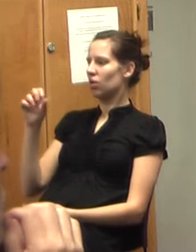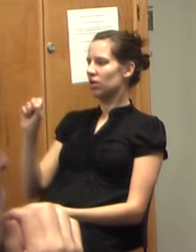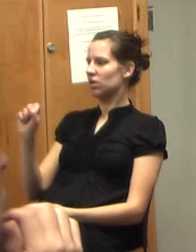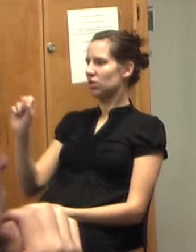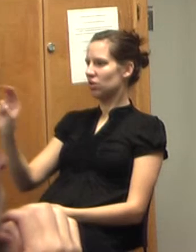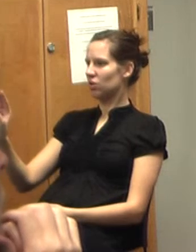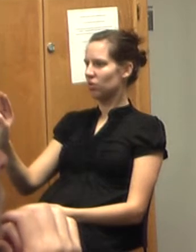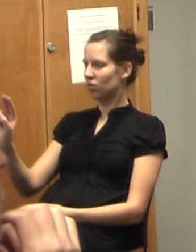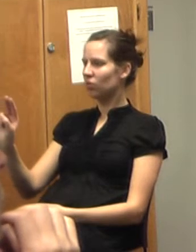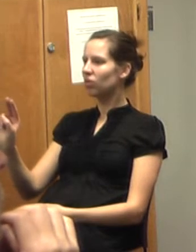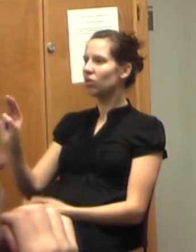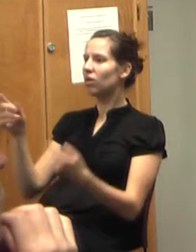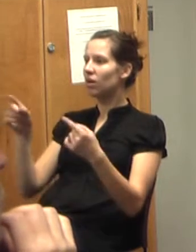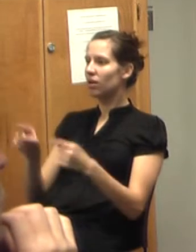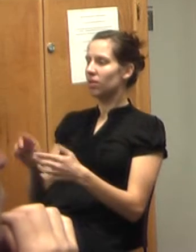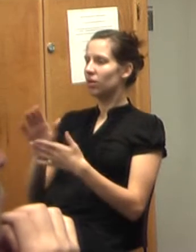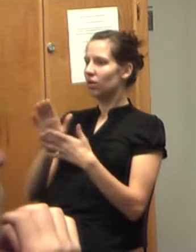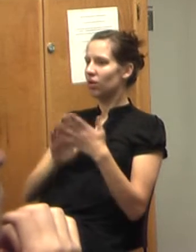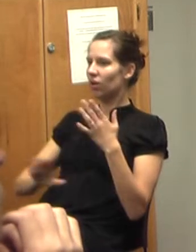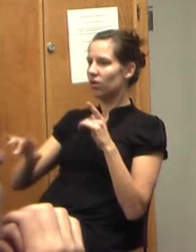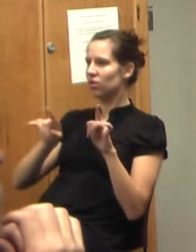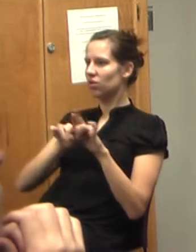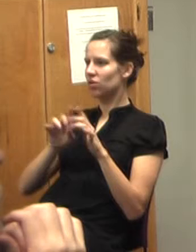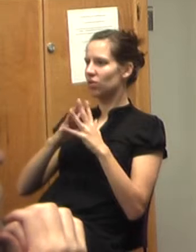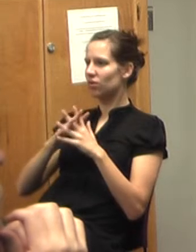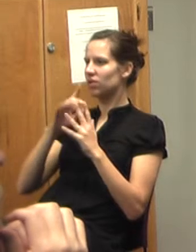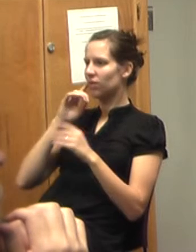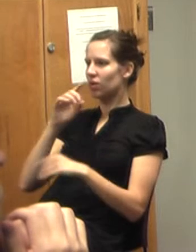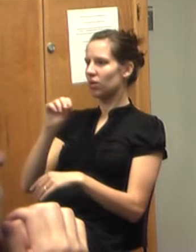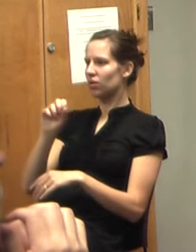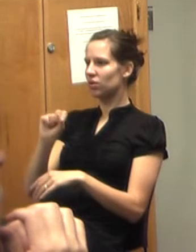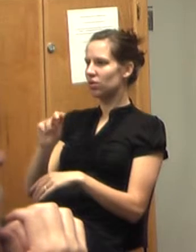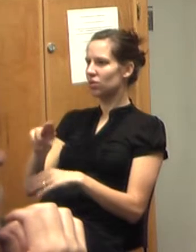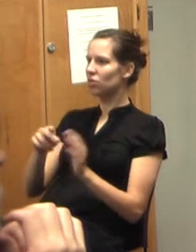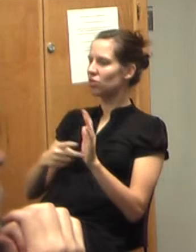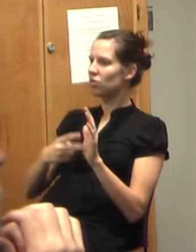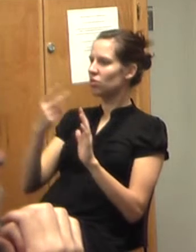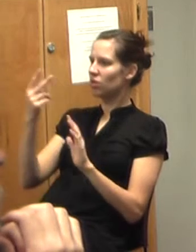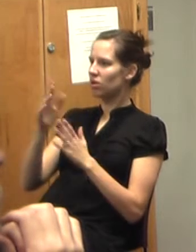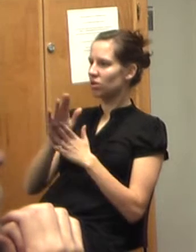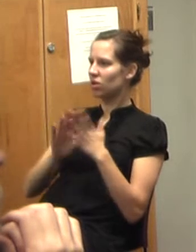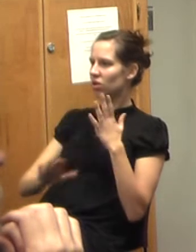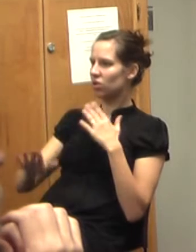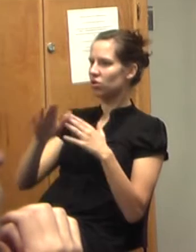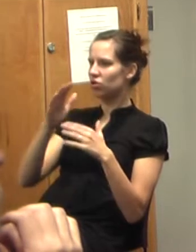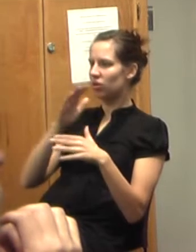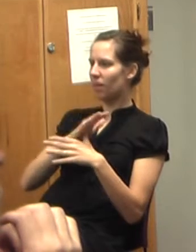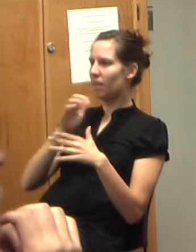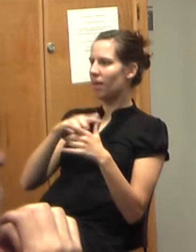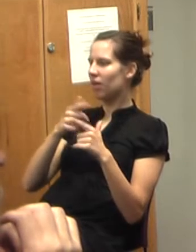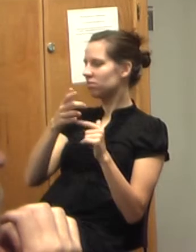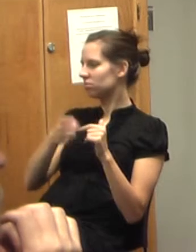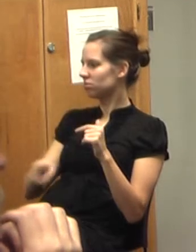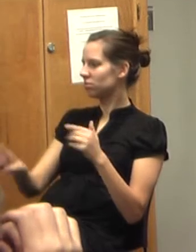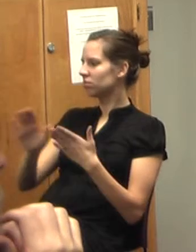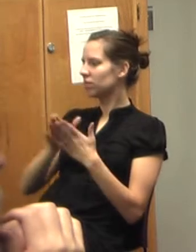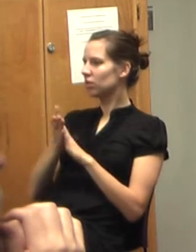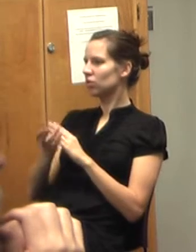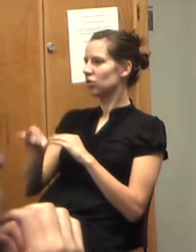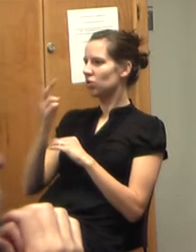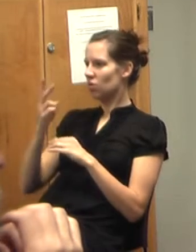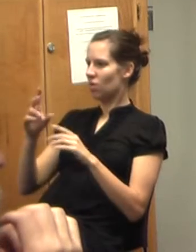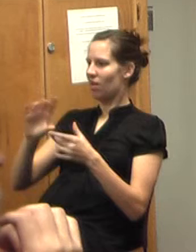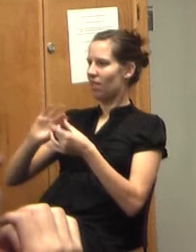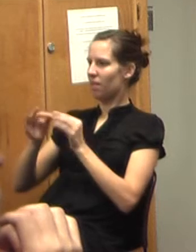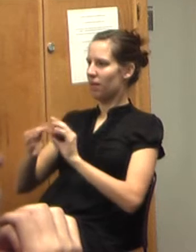State. When he was in college, he also wrestled for Oklahoma State. He's a 2-time collegiate champ and then went on to win 2 Olympic